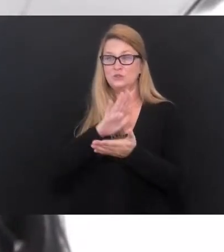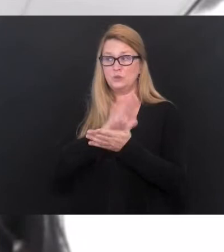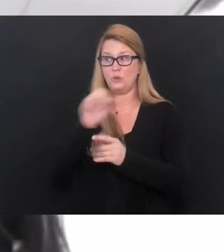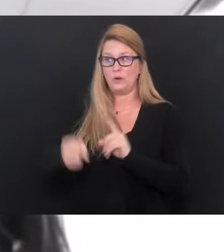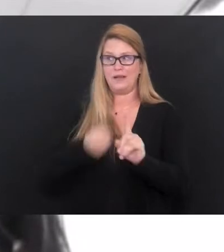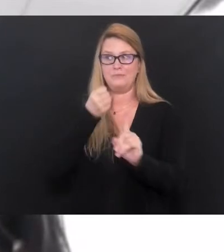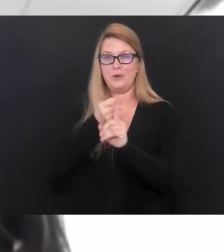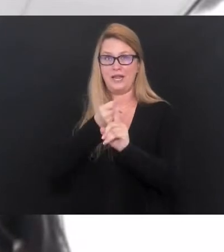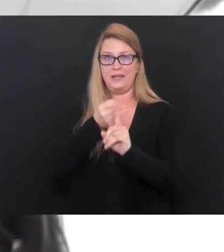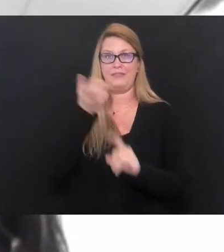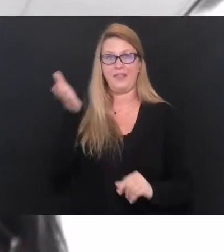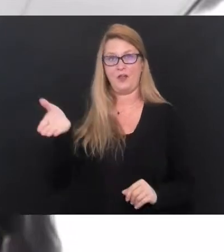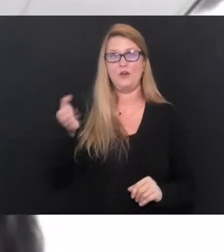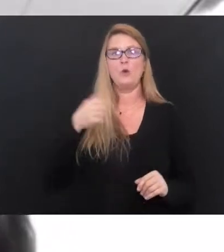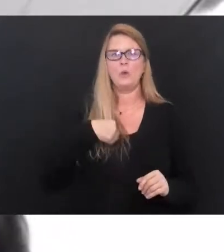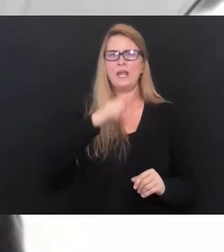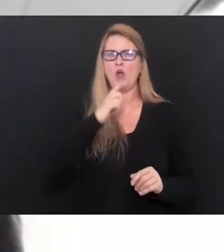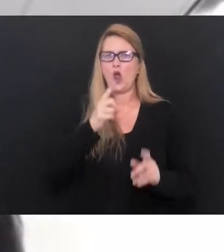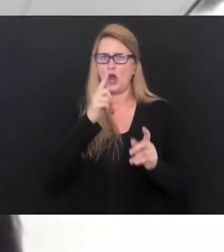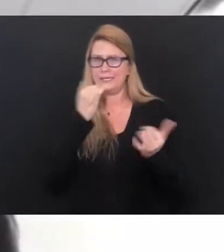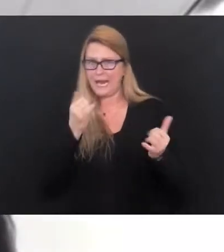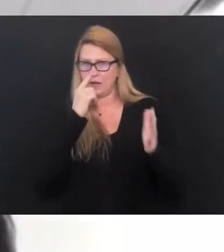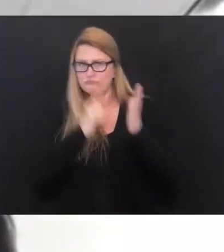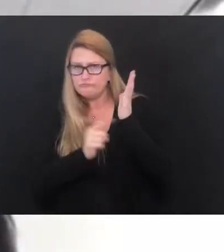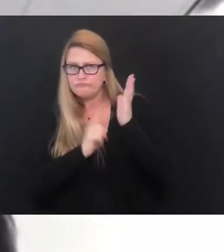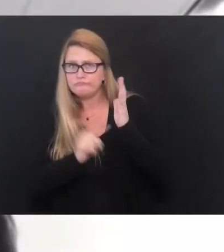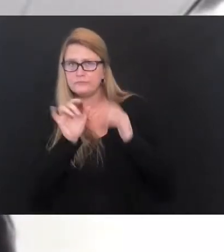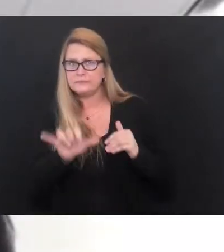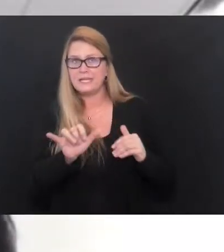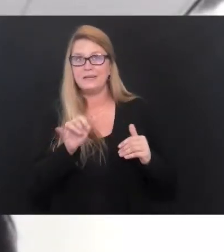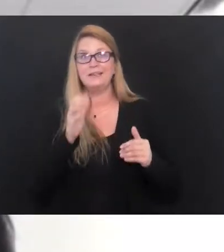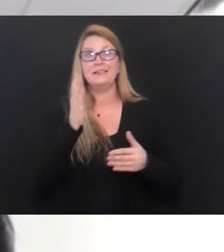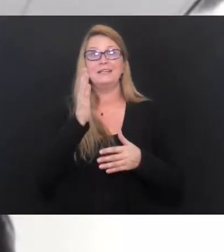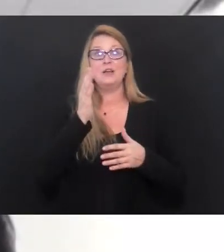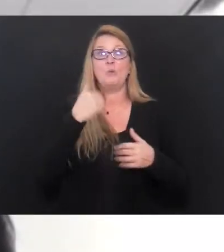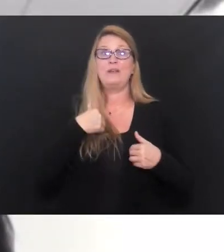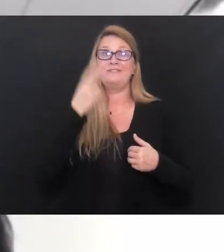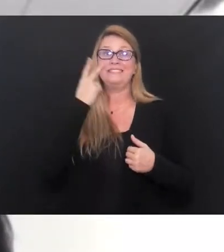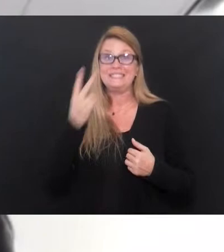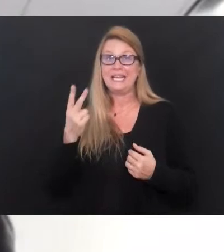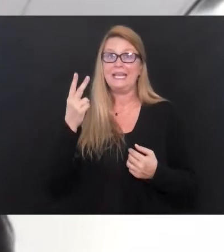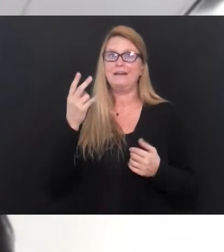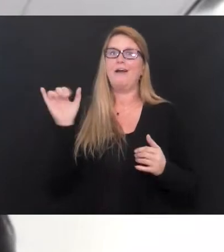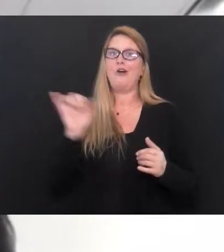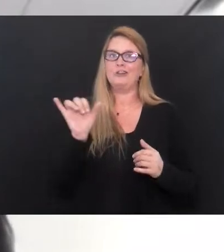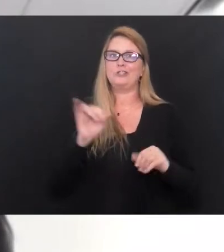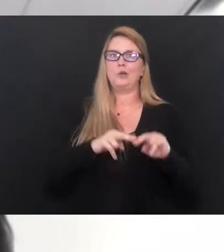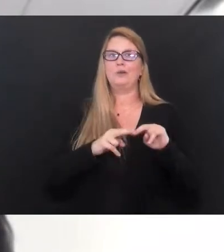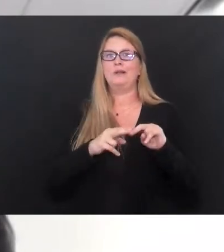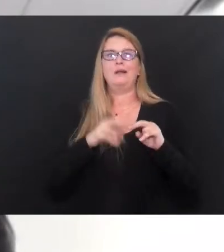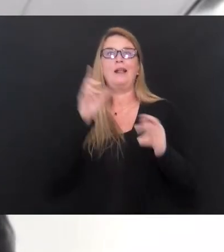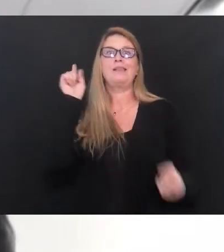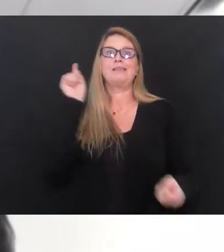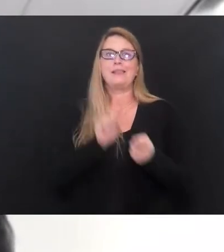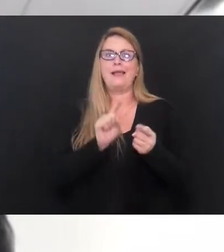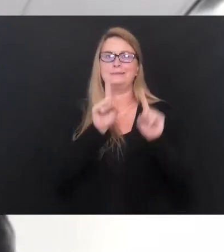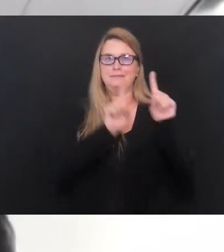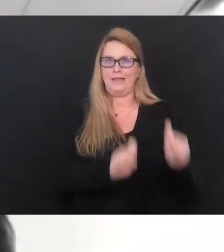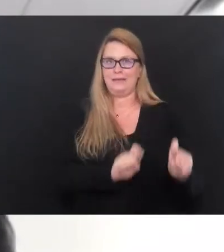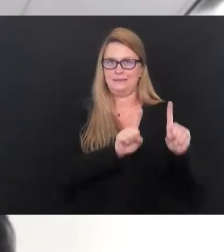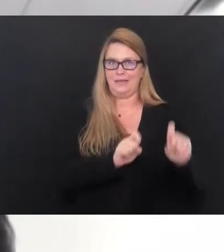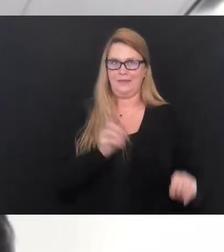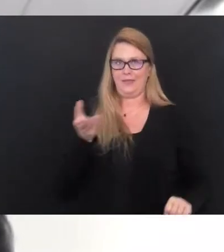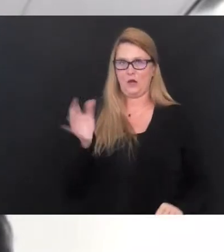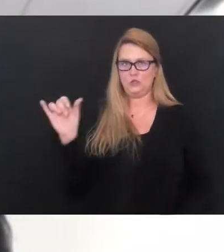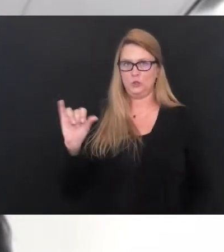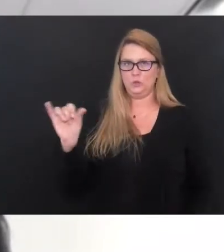so we are tracking those, but some of it is also decrease in testing that we have in several of these counties, but we are monitoring that.